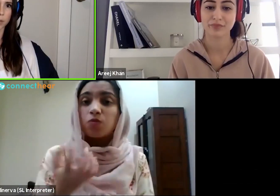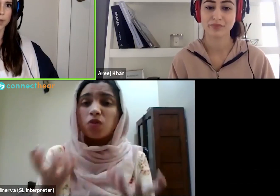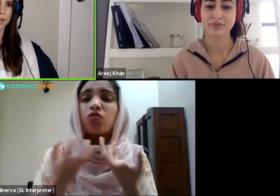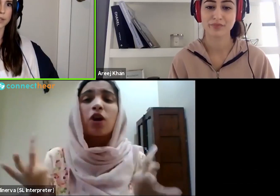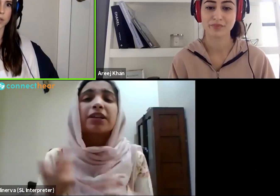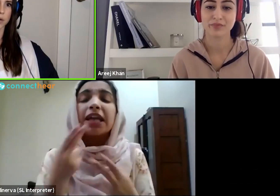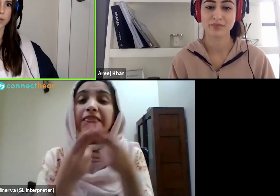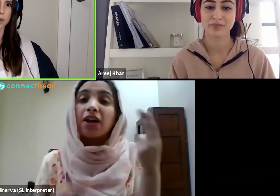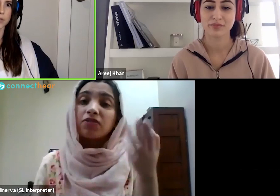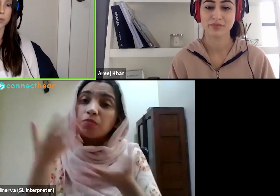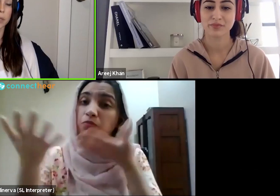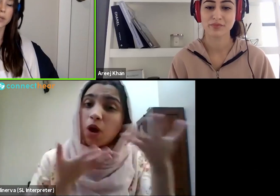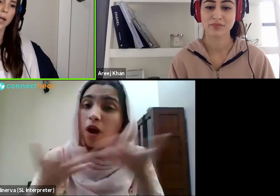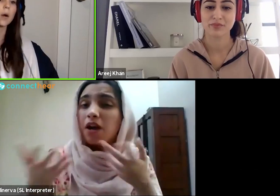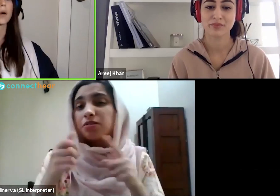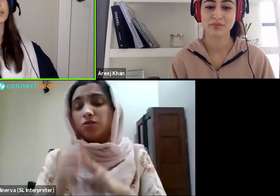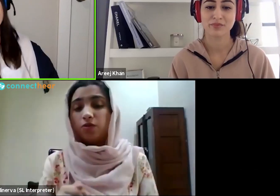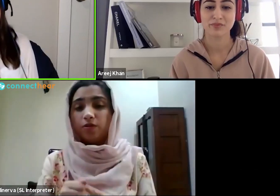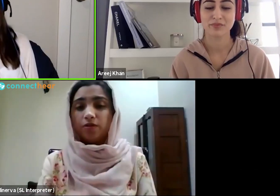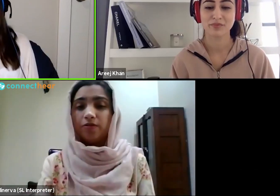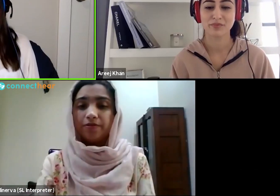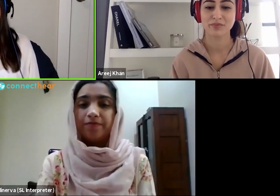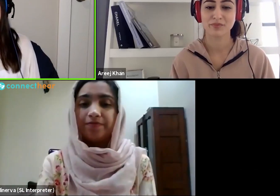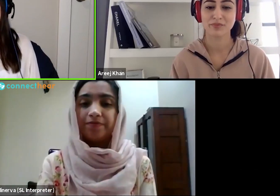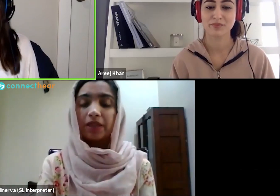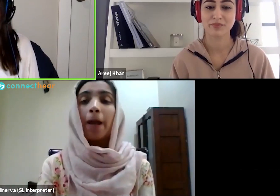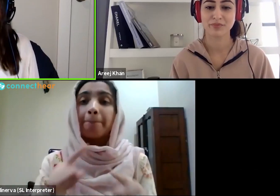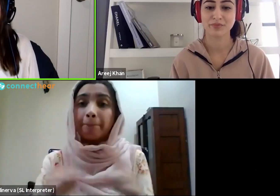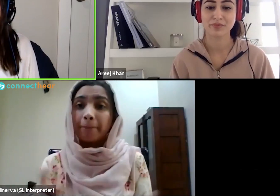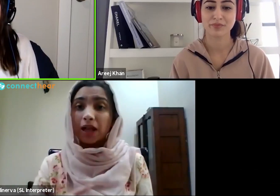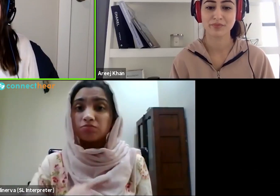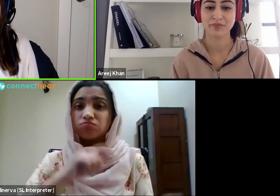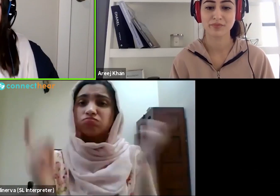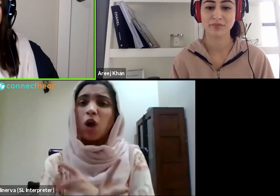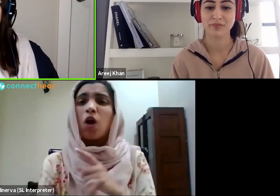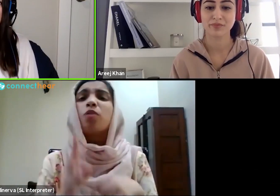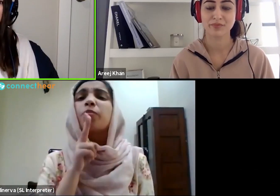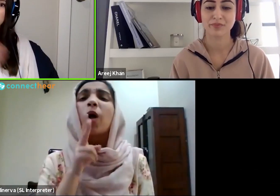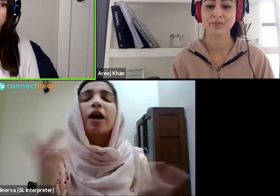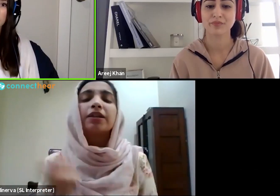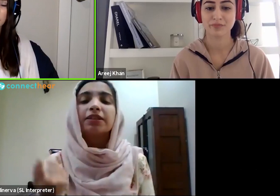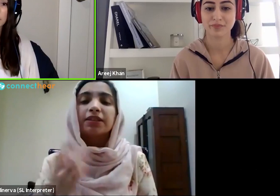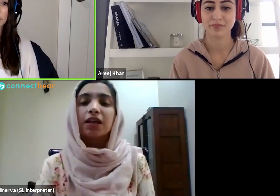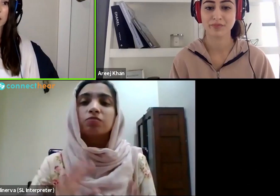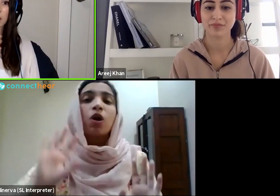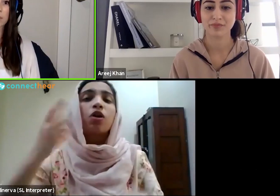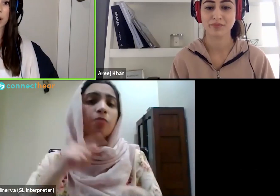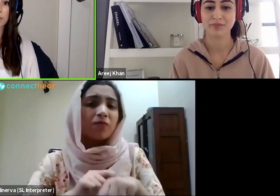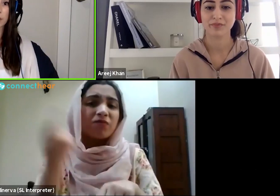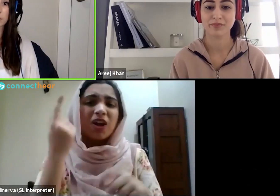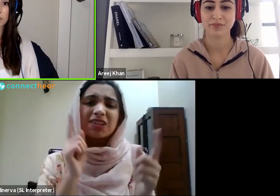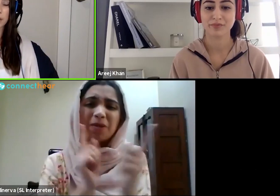other. And that's just gonna create a disaster. Now, on the flip side, whenever I meet somebody for the first time, let's start that, because I know a